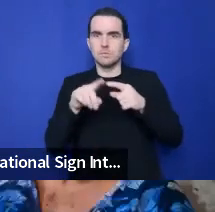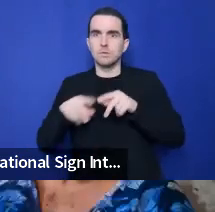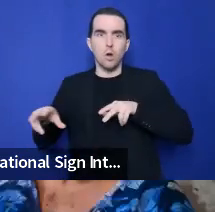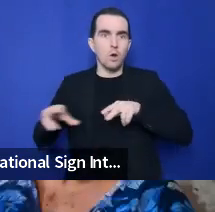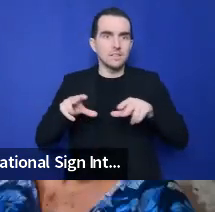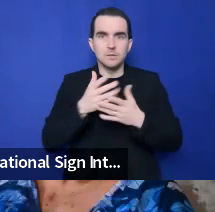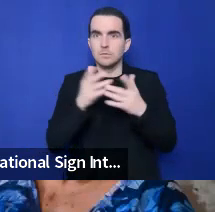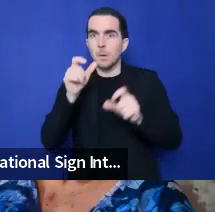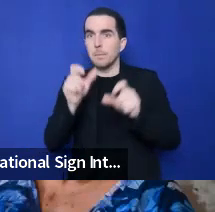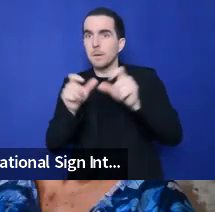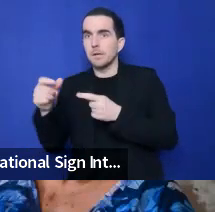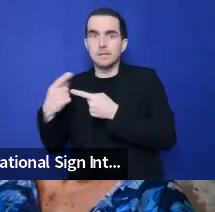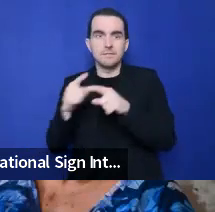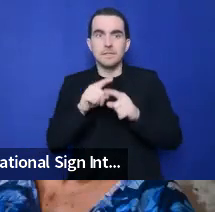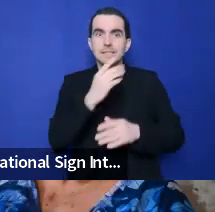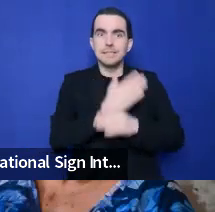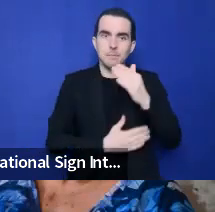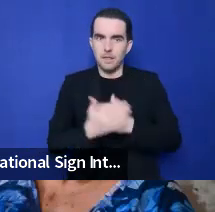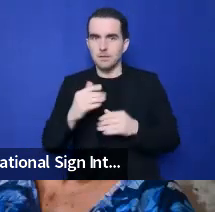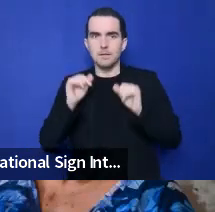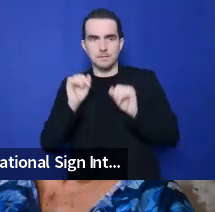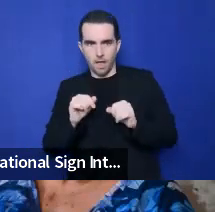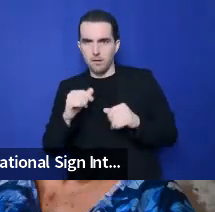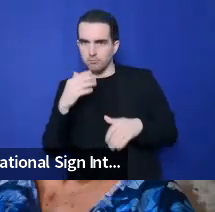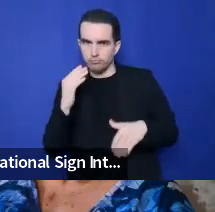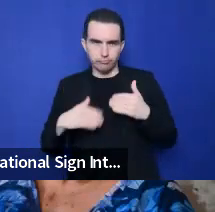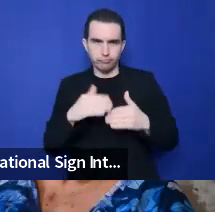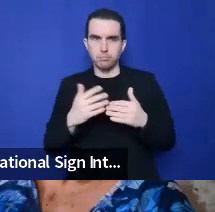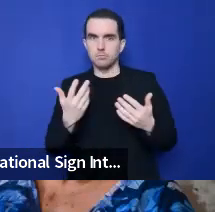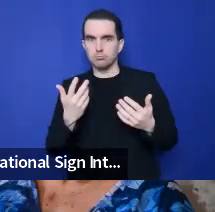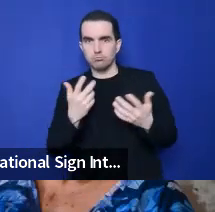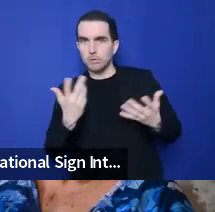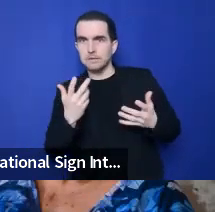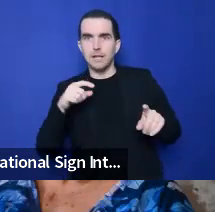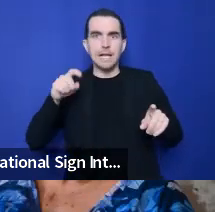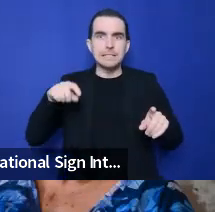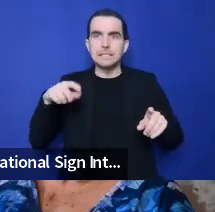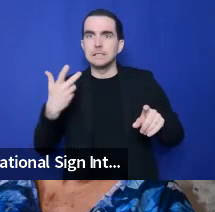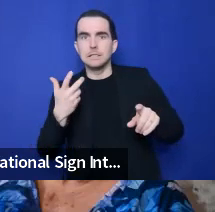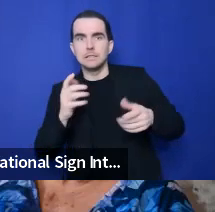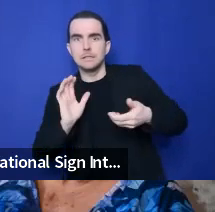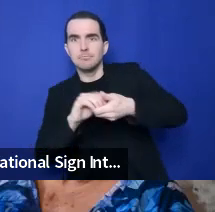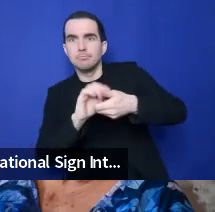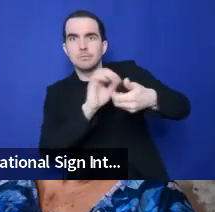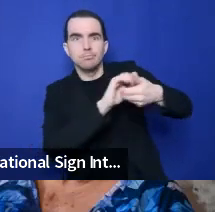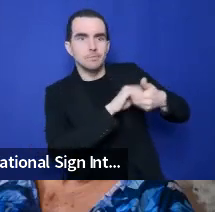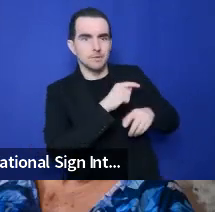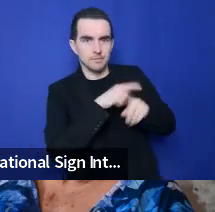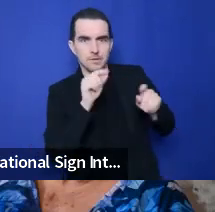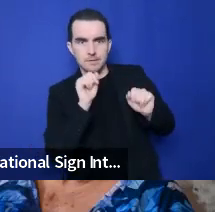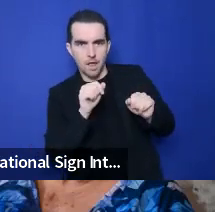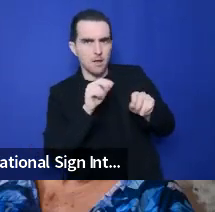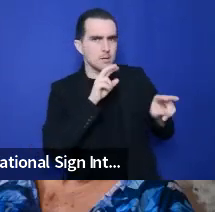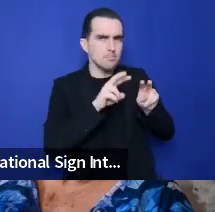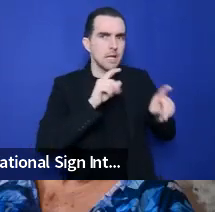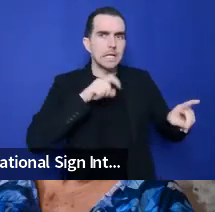So now what we're doing is to support the country in terms of the implementation of the National Strategic Plan